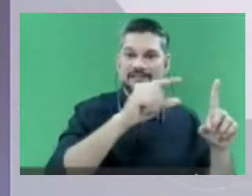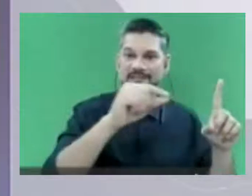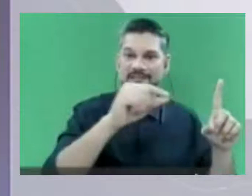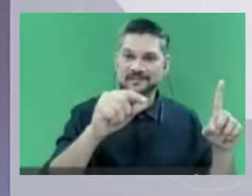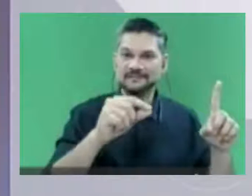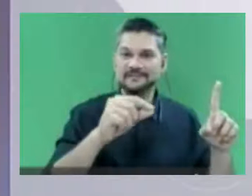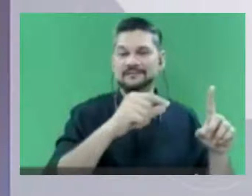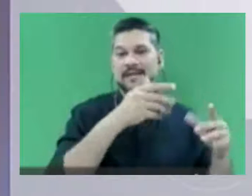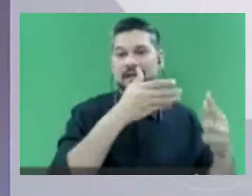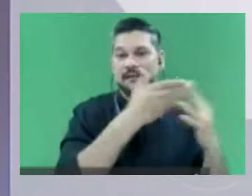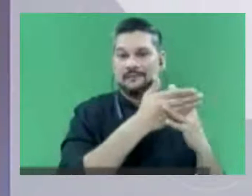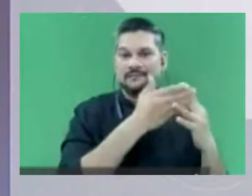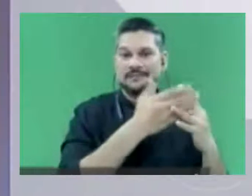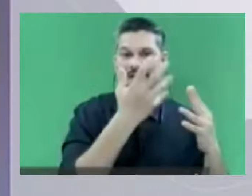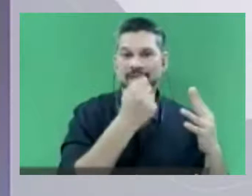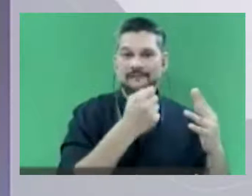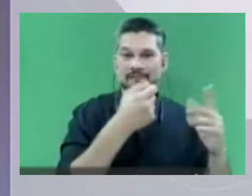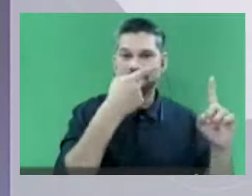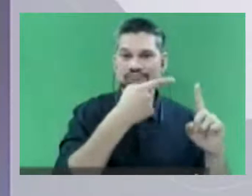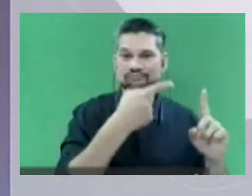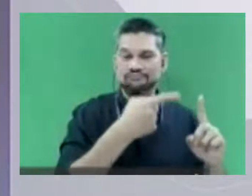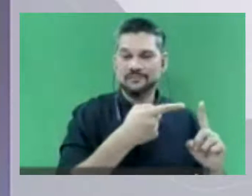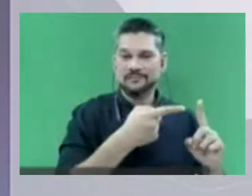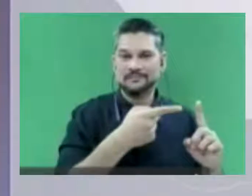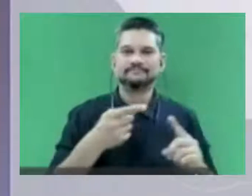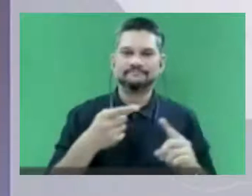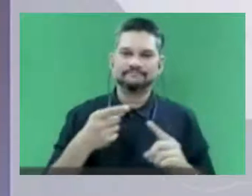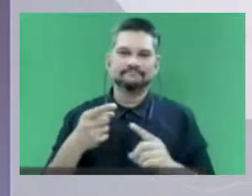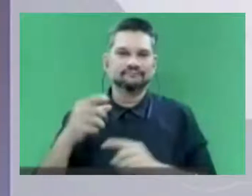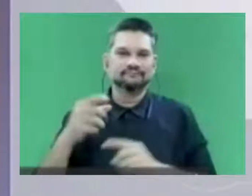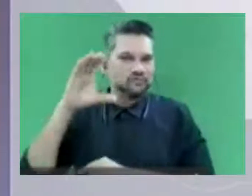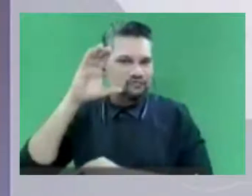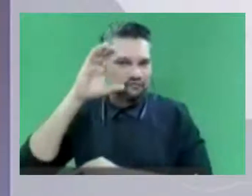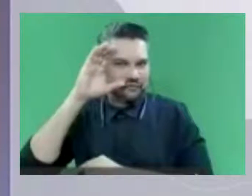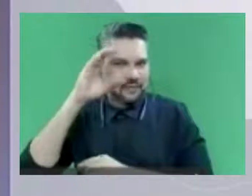information. Because as people with disabilities, we have the right to information,